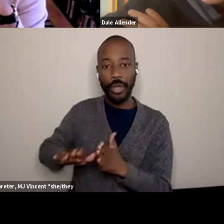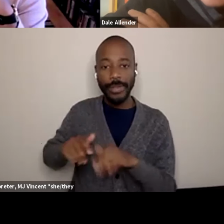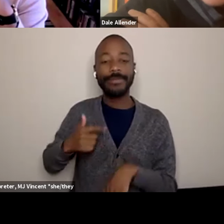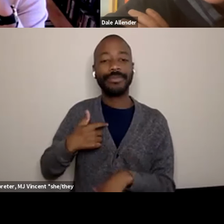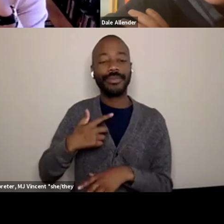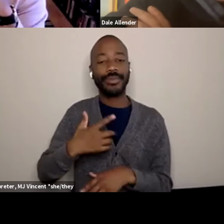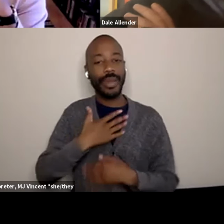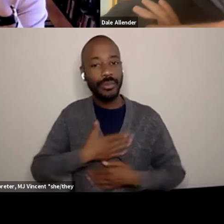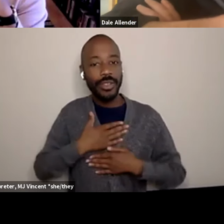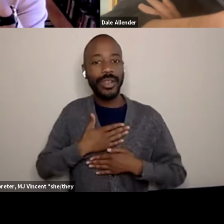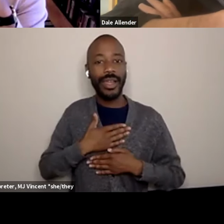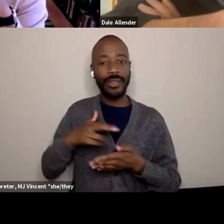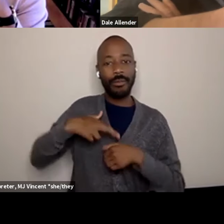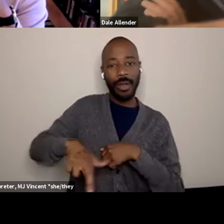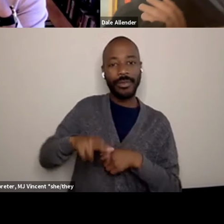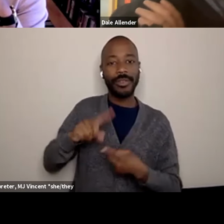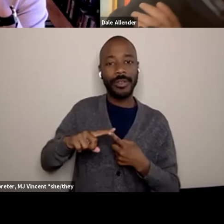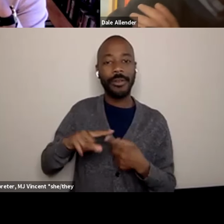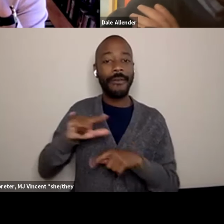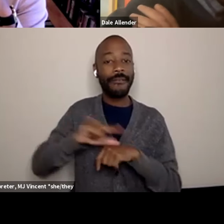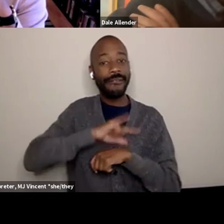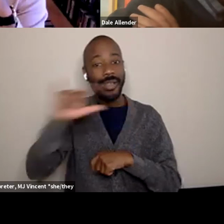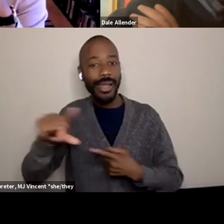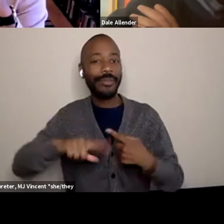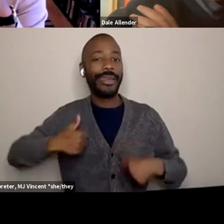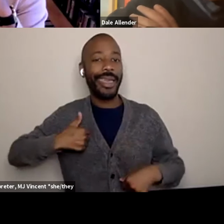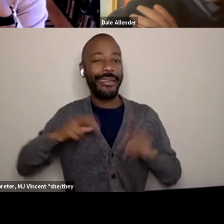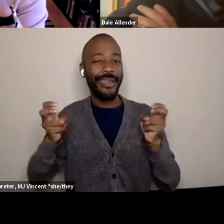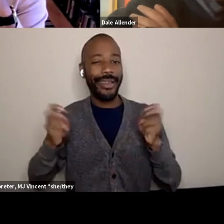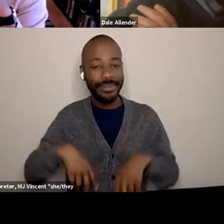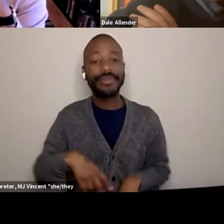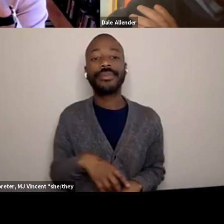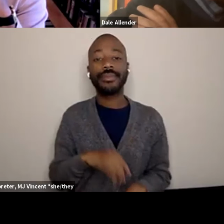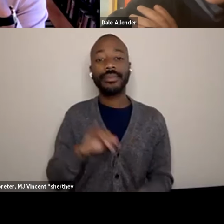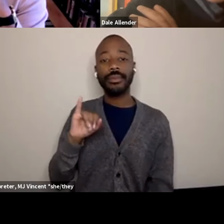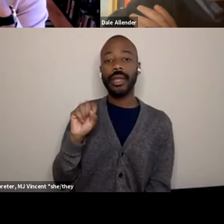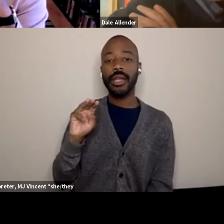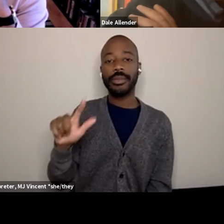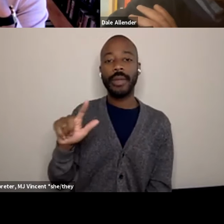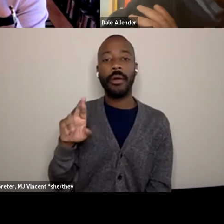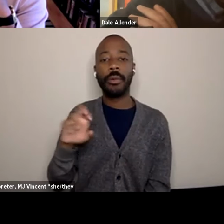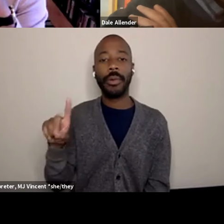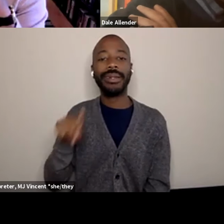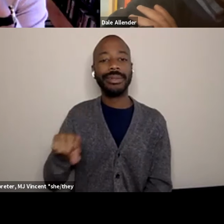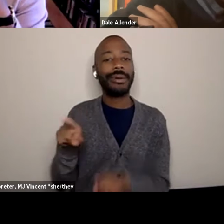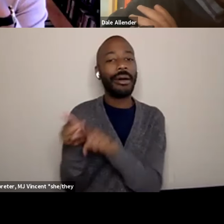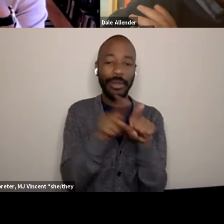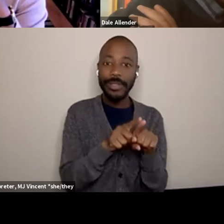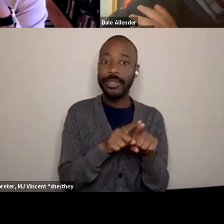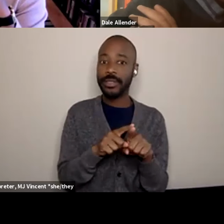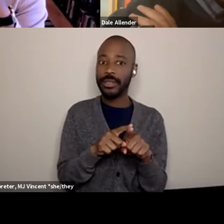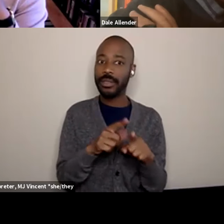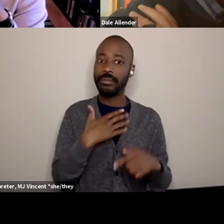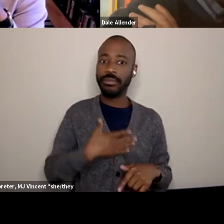reference to Flight to Canada. So in terms of Ishmael Reed is also fond of the motif of the